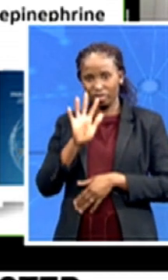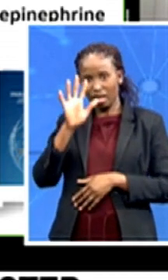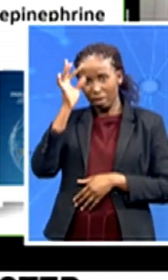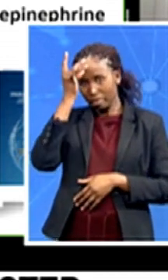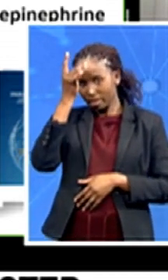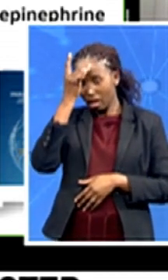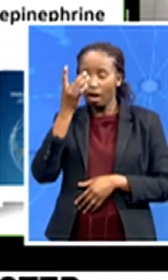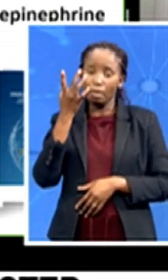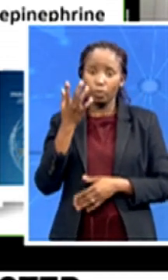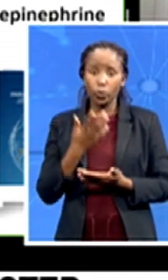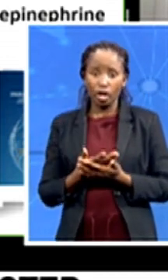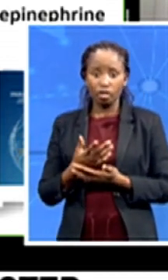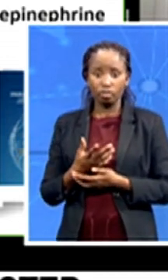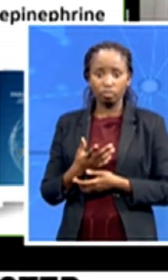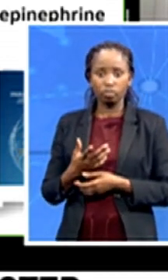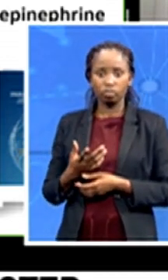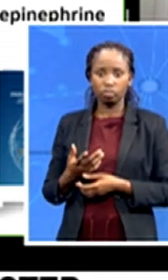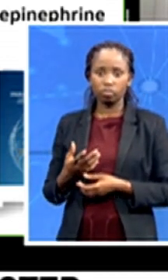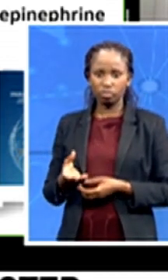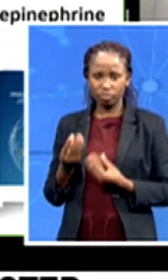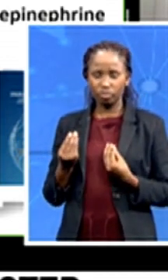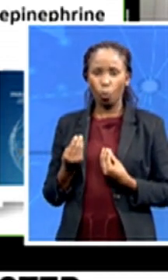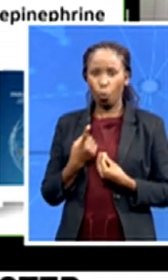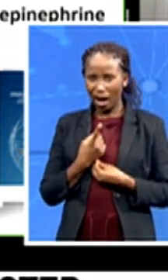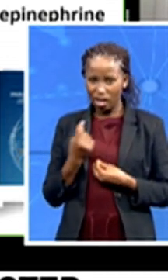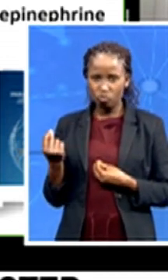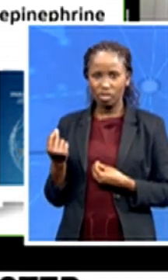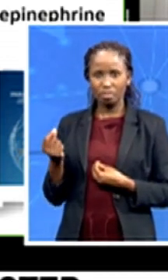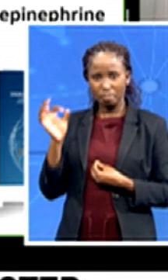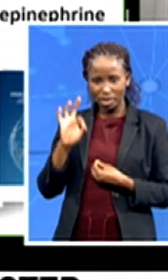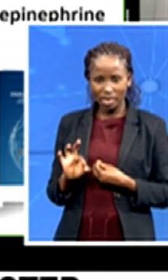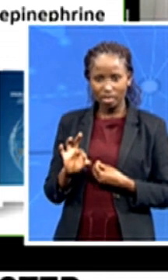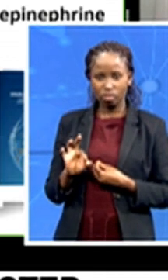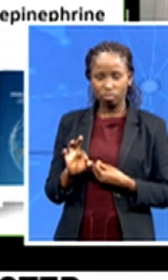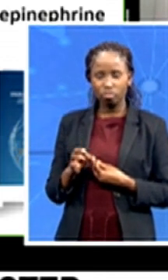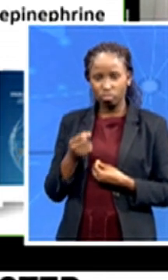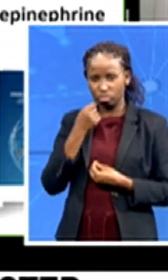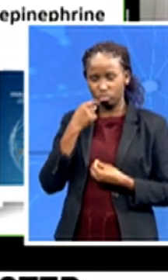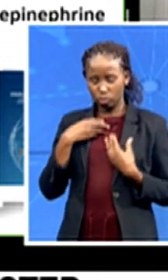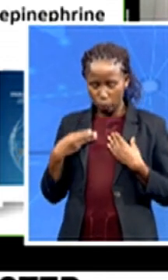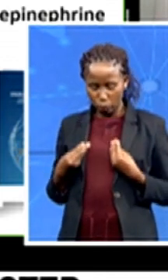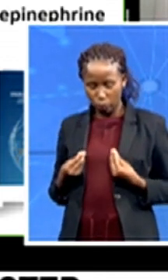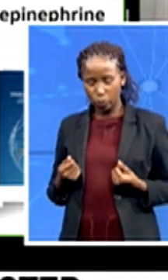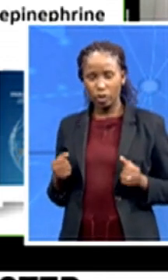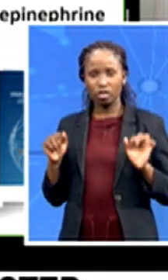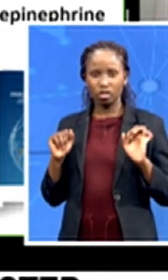is 100% treatable immediately with epinephrine or